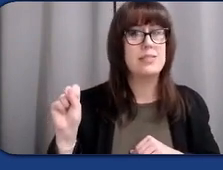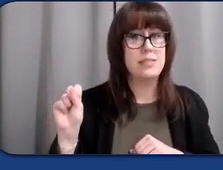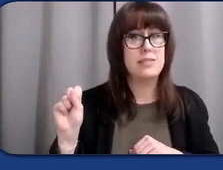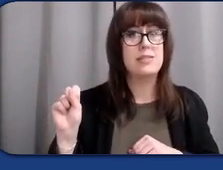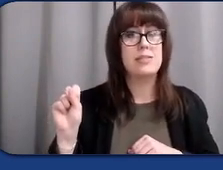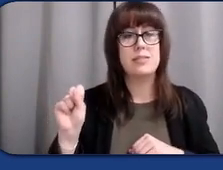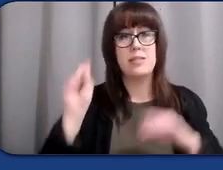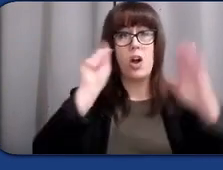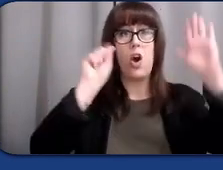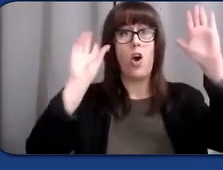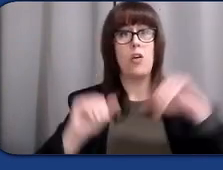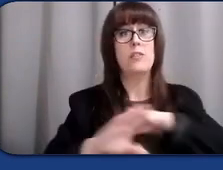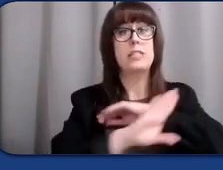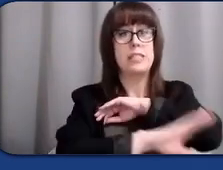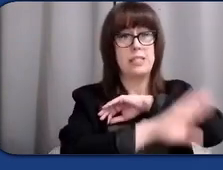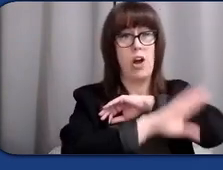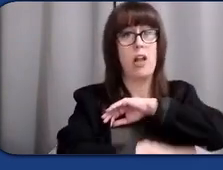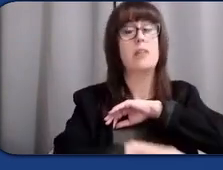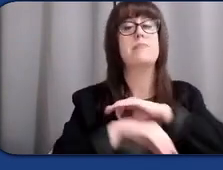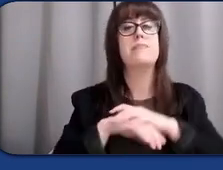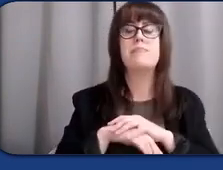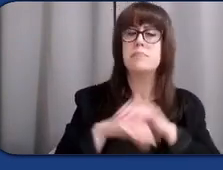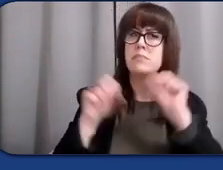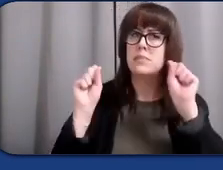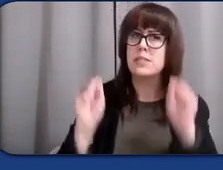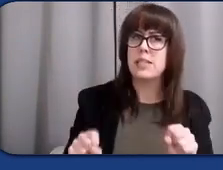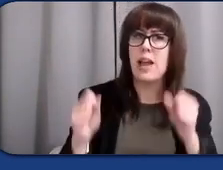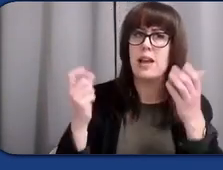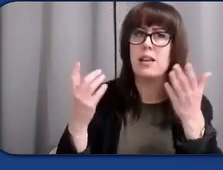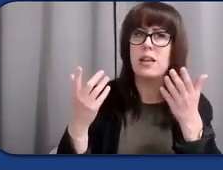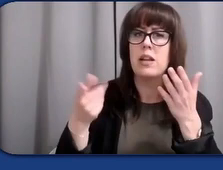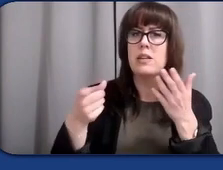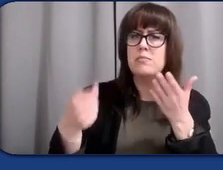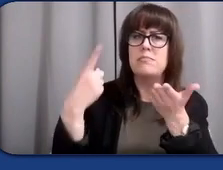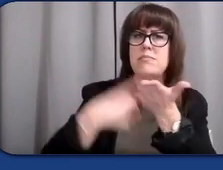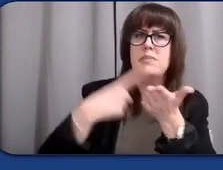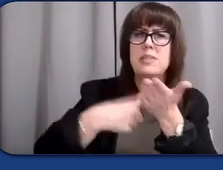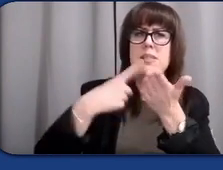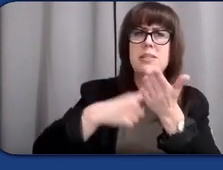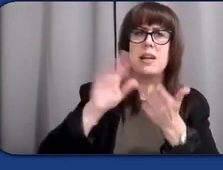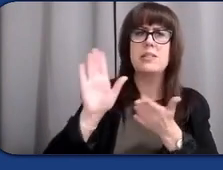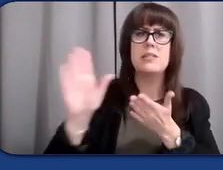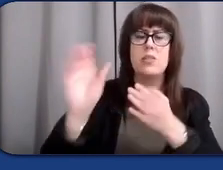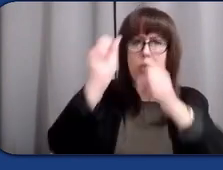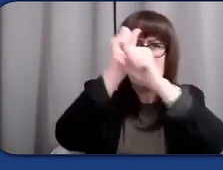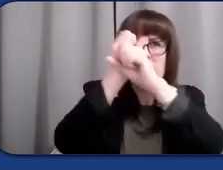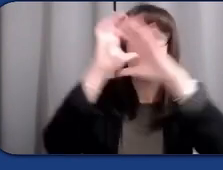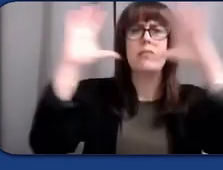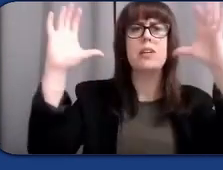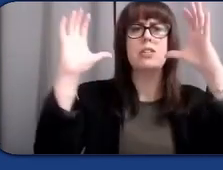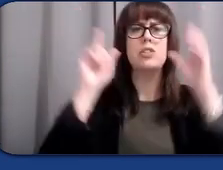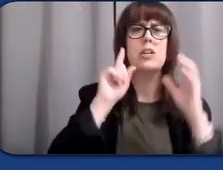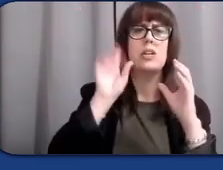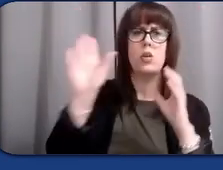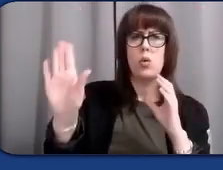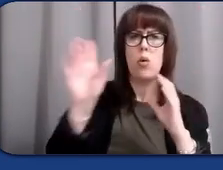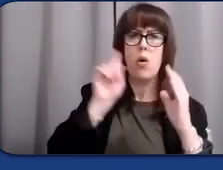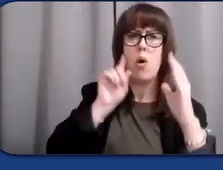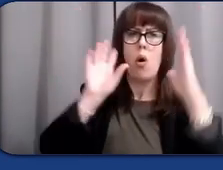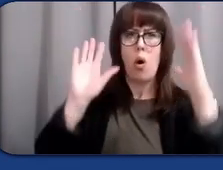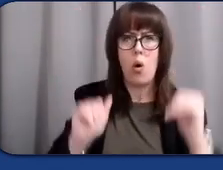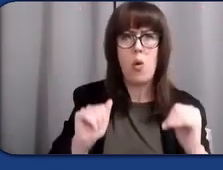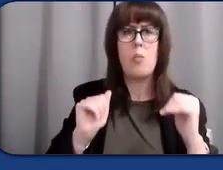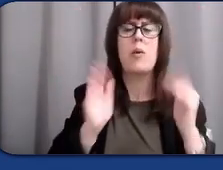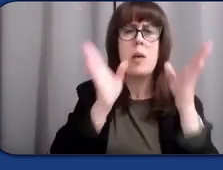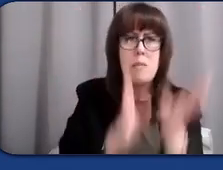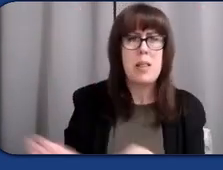And hopefully in autumn. Can you talk a little bit about your vision for efforts that you hope will